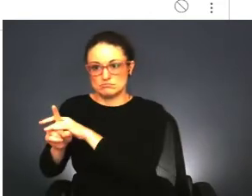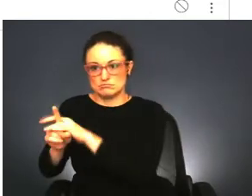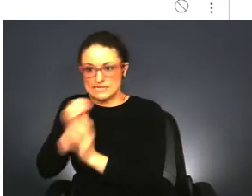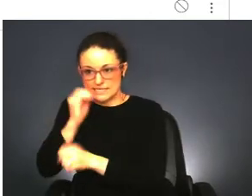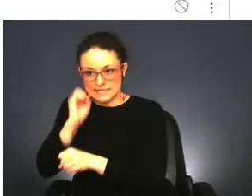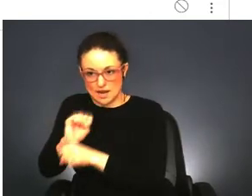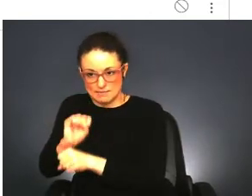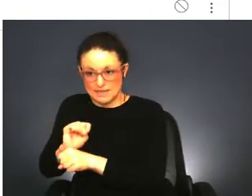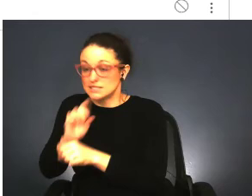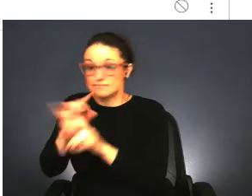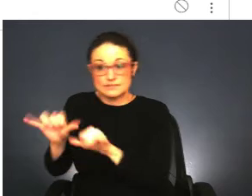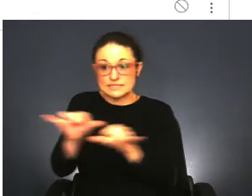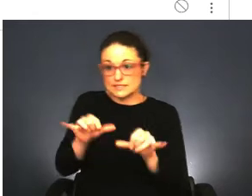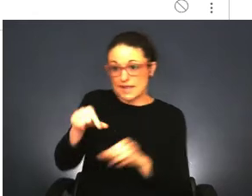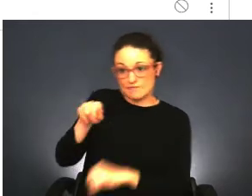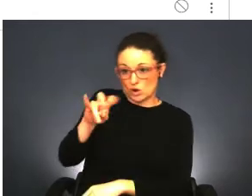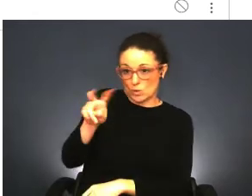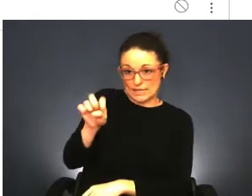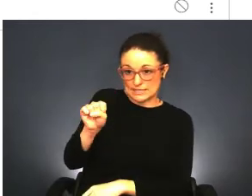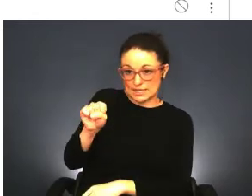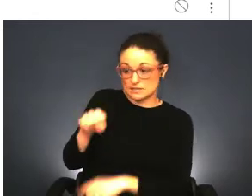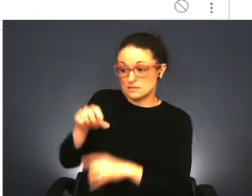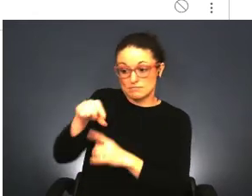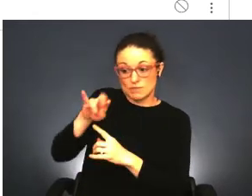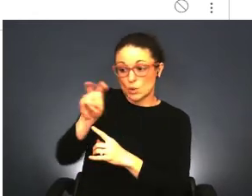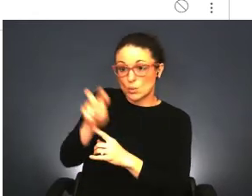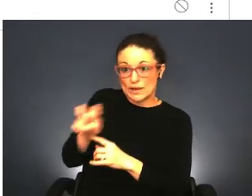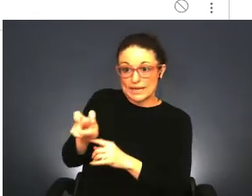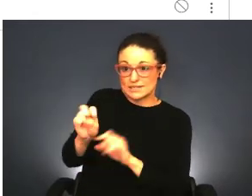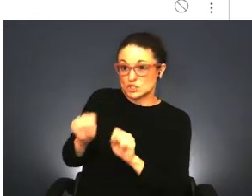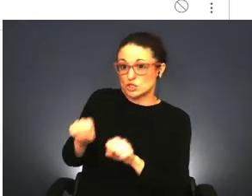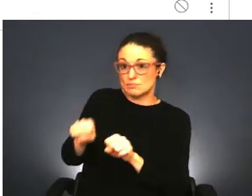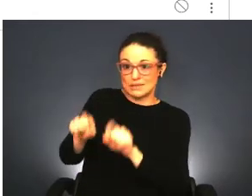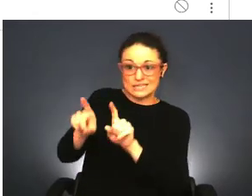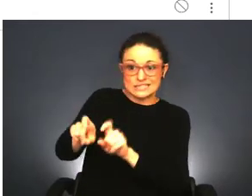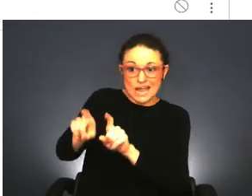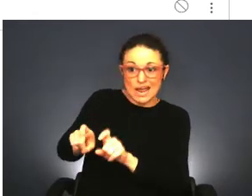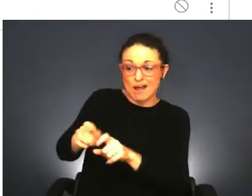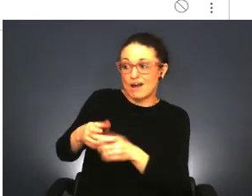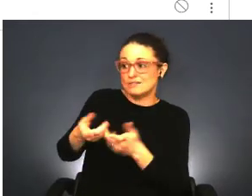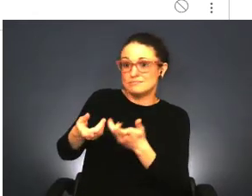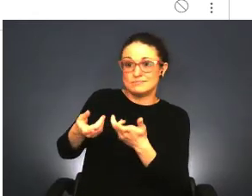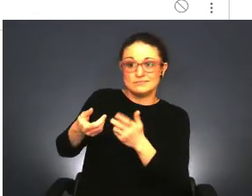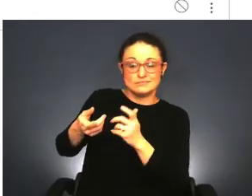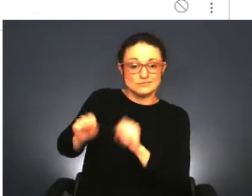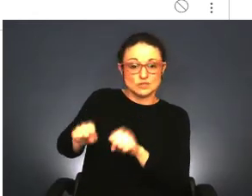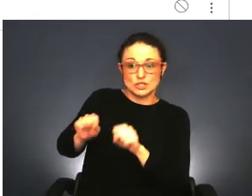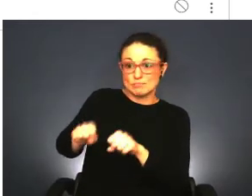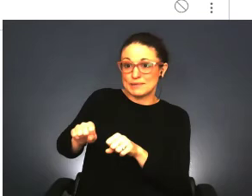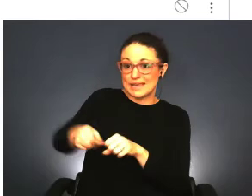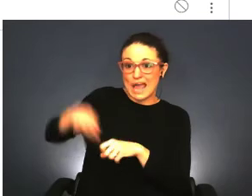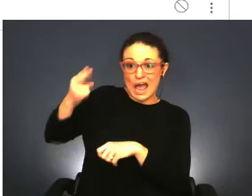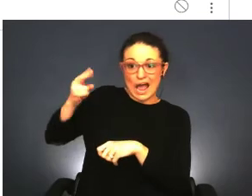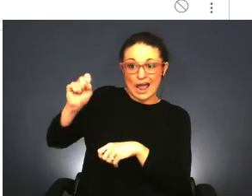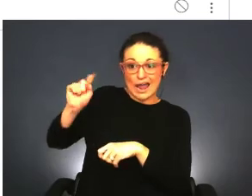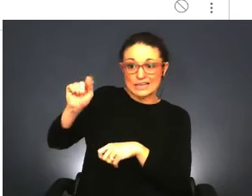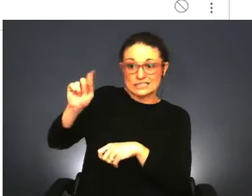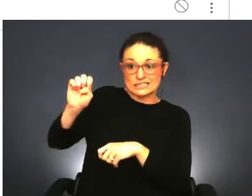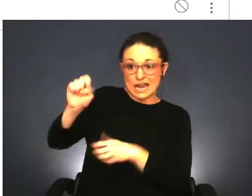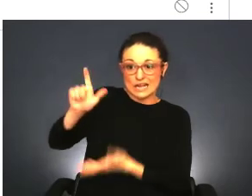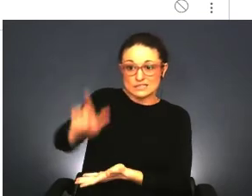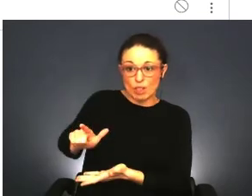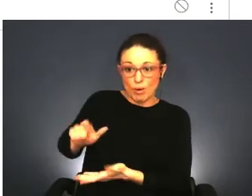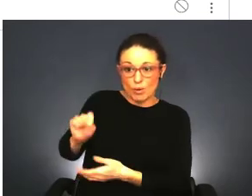can have a quiz that's an exam or a quiz that's high stakes, low stakes, but graded. Once you do